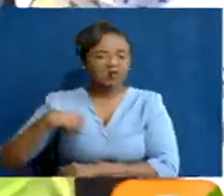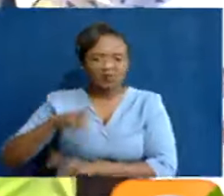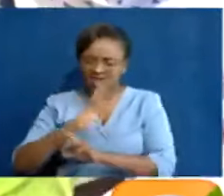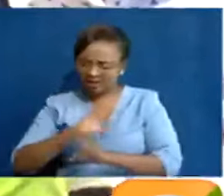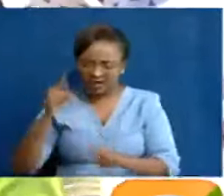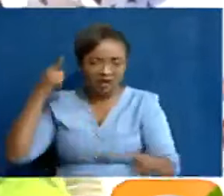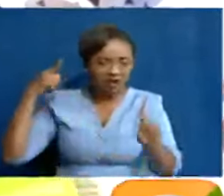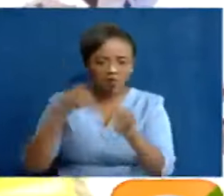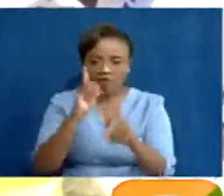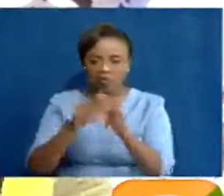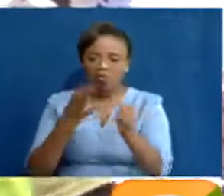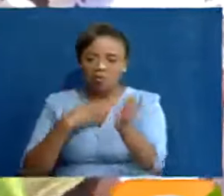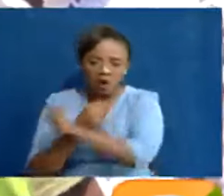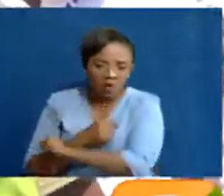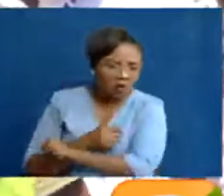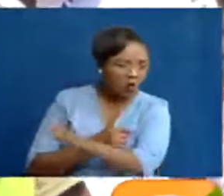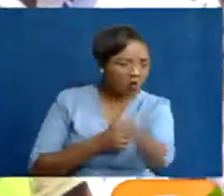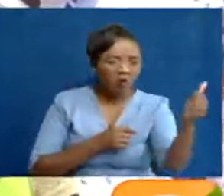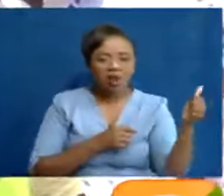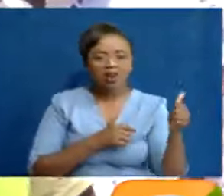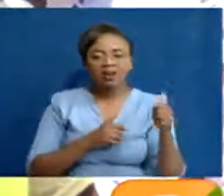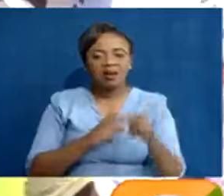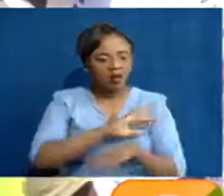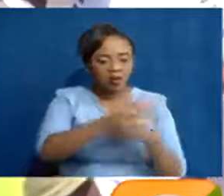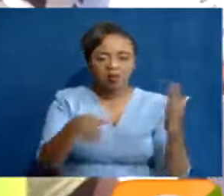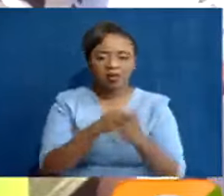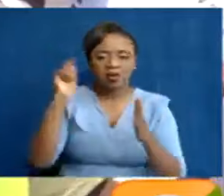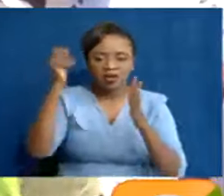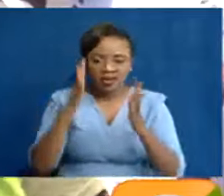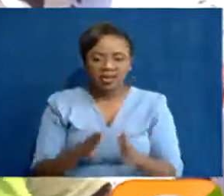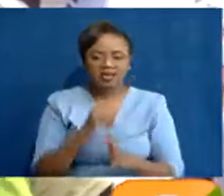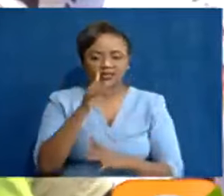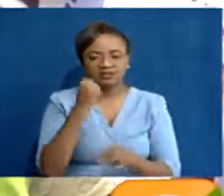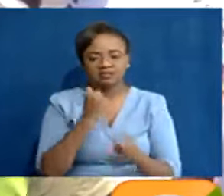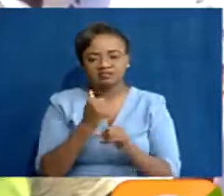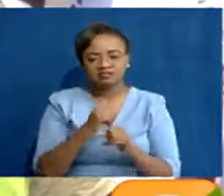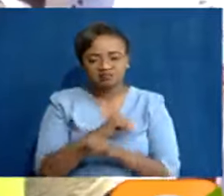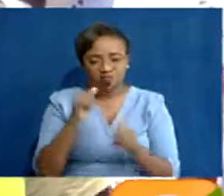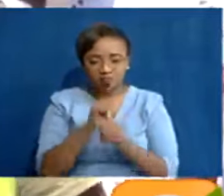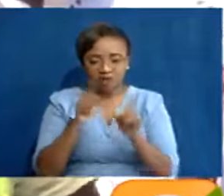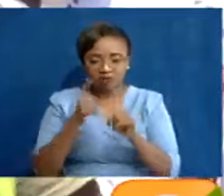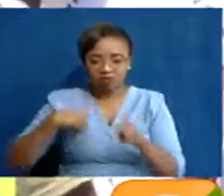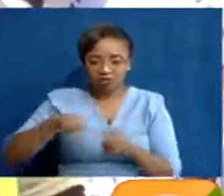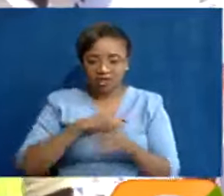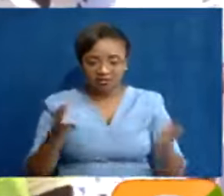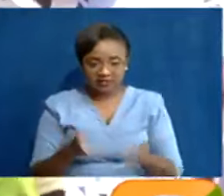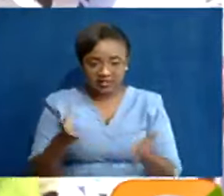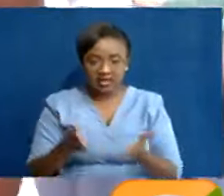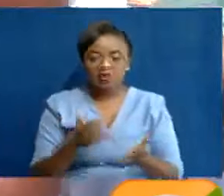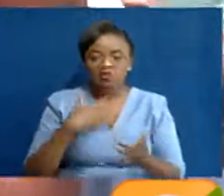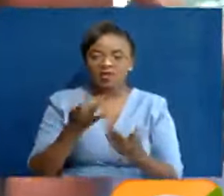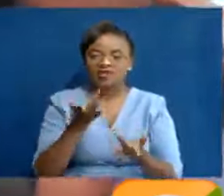in all parts of Kenya, all the corners, get to hear about the exciting news we have for them. We are here with a blast of exciting